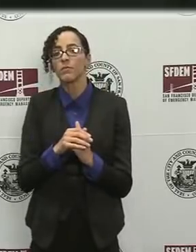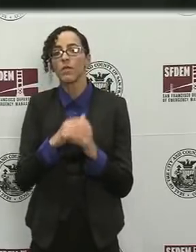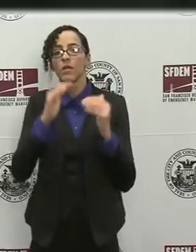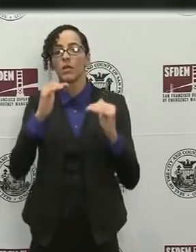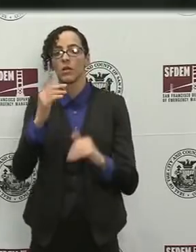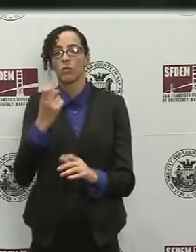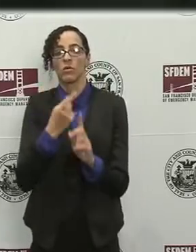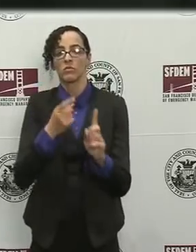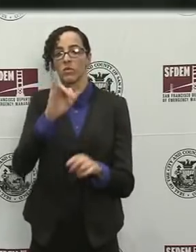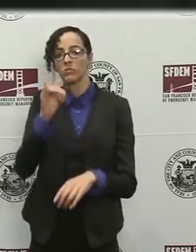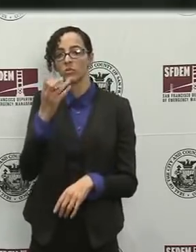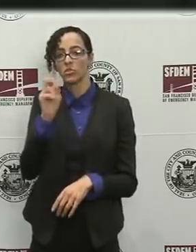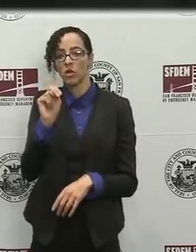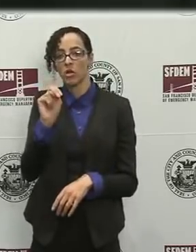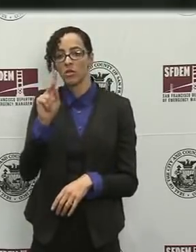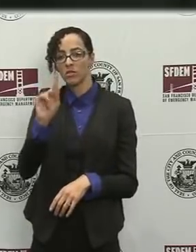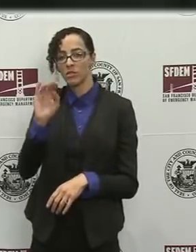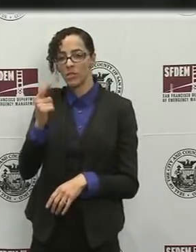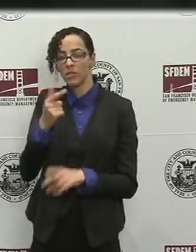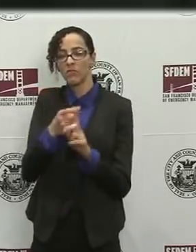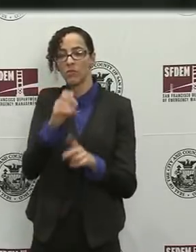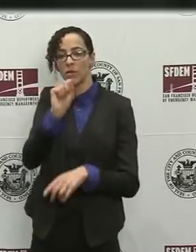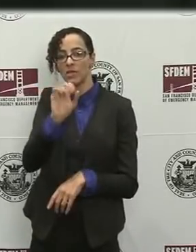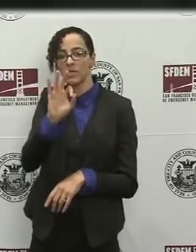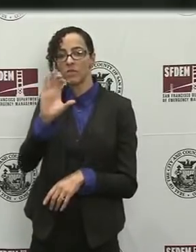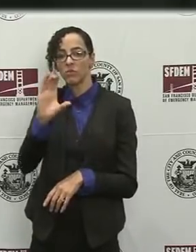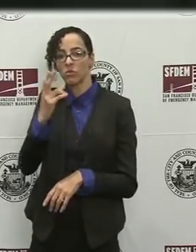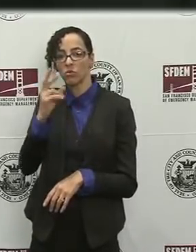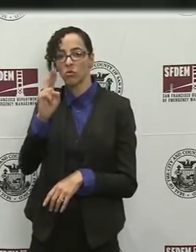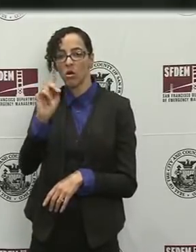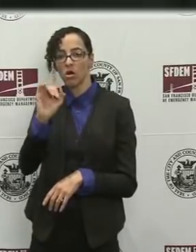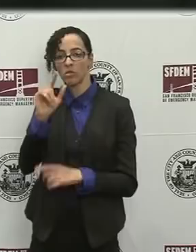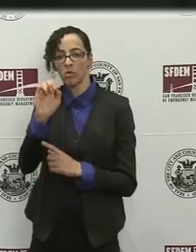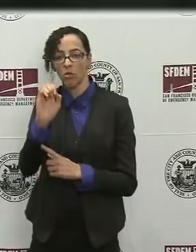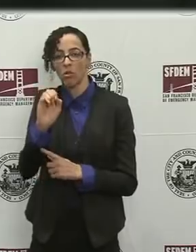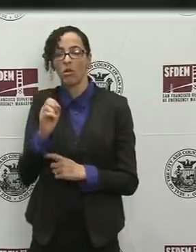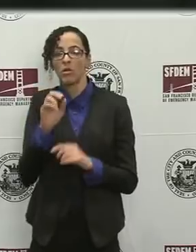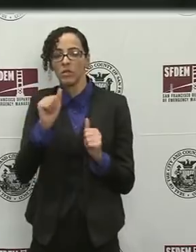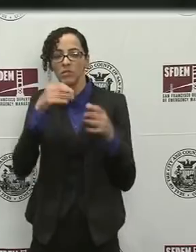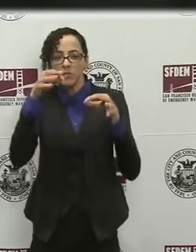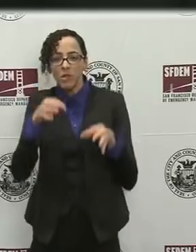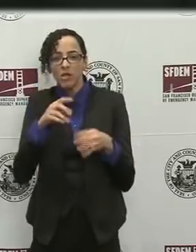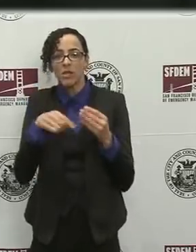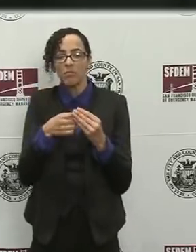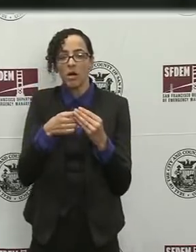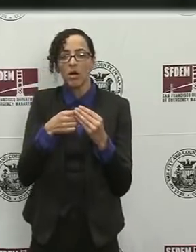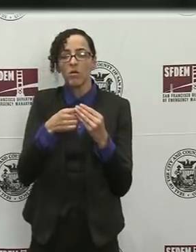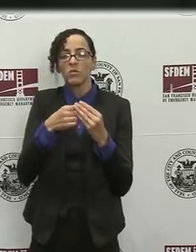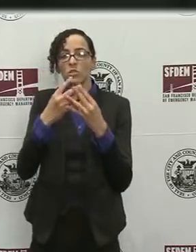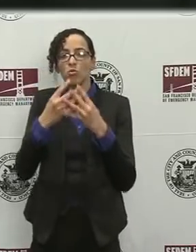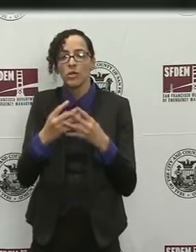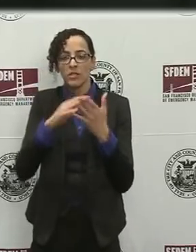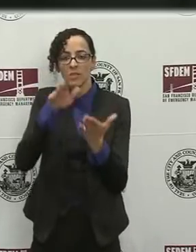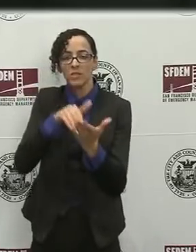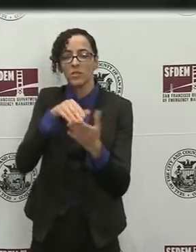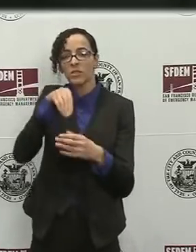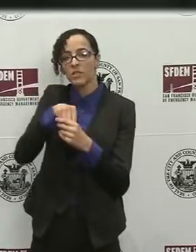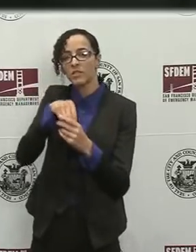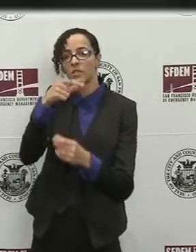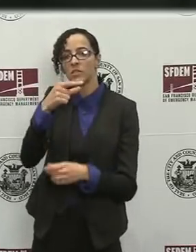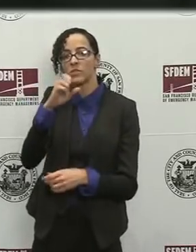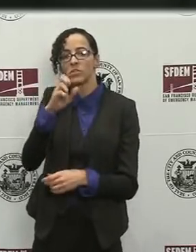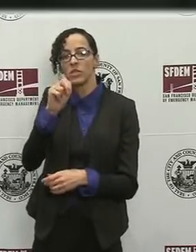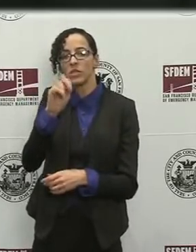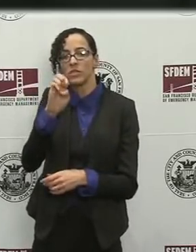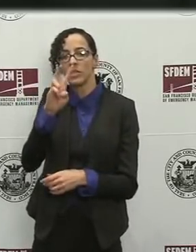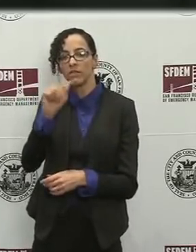Chronicle. What is the status of the Vehicle Triage Center on Geneva? Right. For those who are unfamiliar, we have a